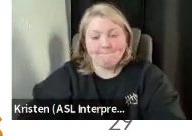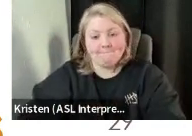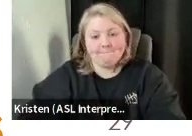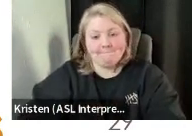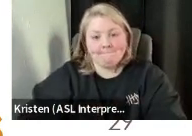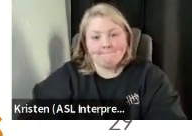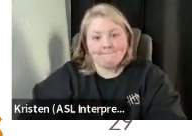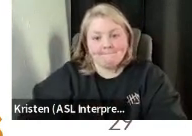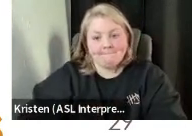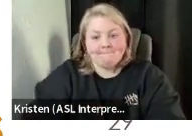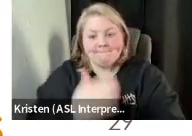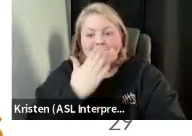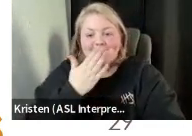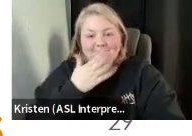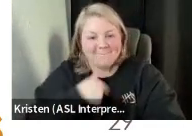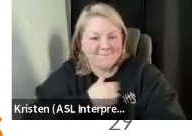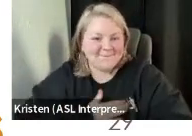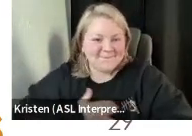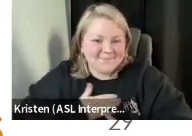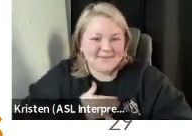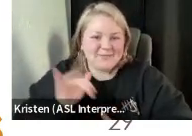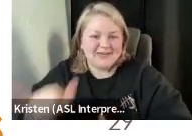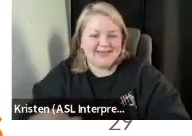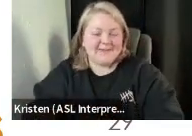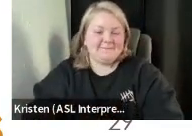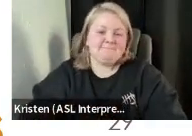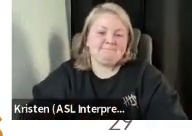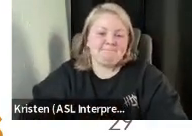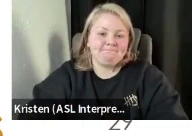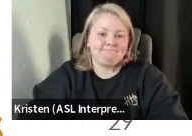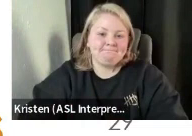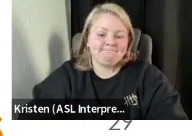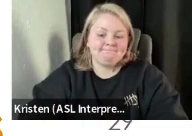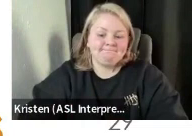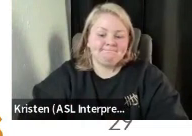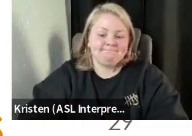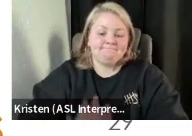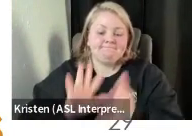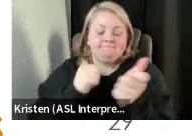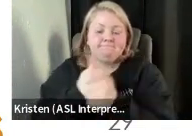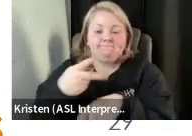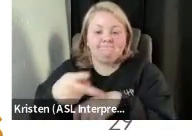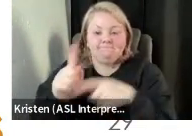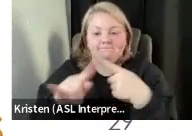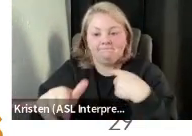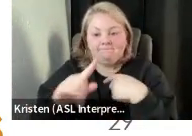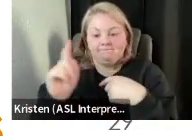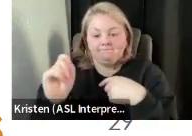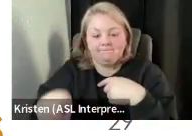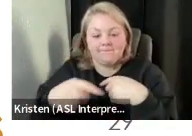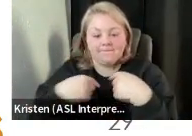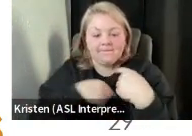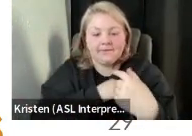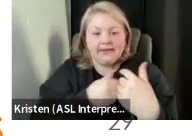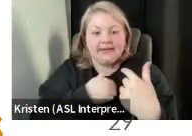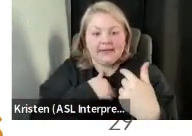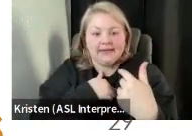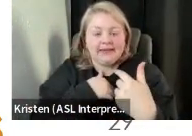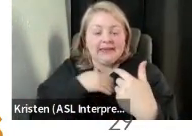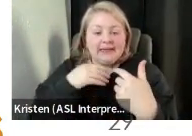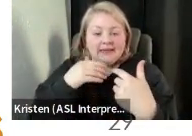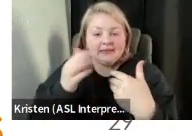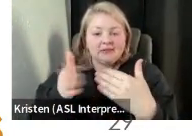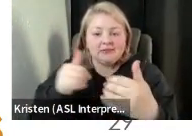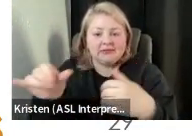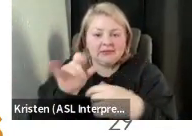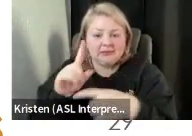Thanks. I appreciate it. You're welcome. Kind of as a follow-up to that question, because we had a similar question a couple times in the